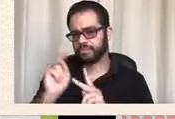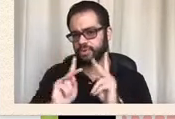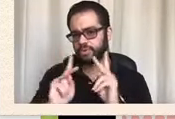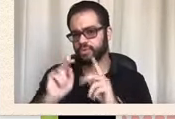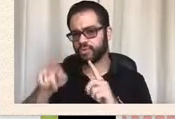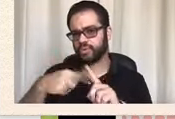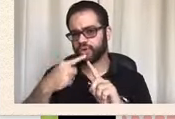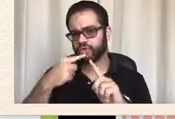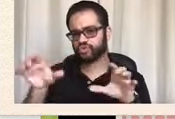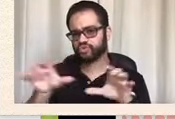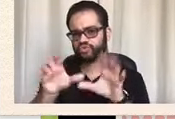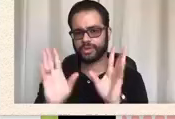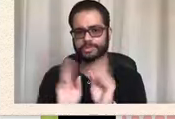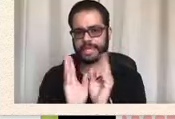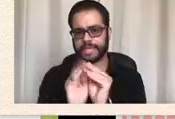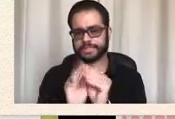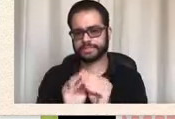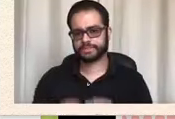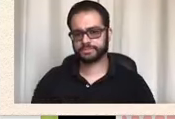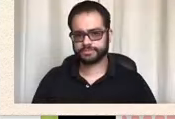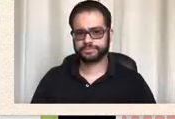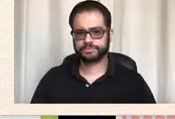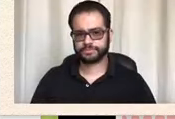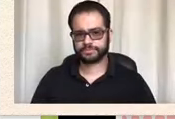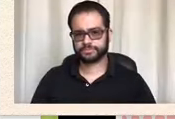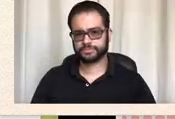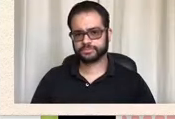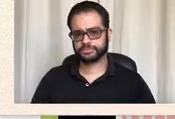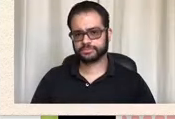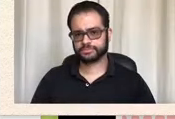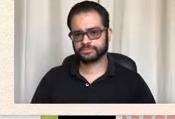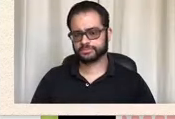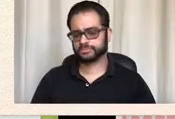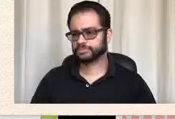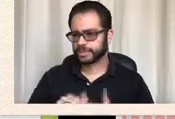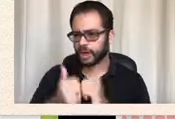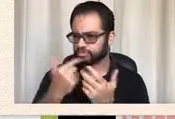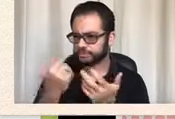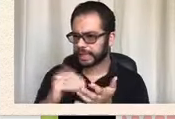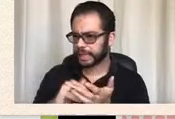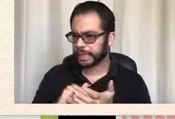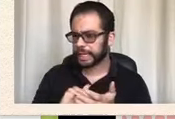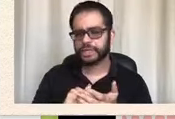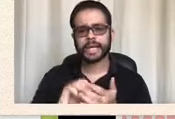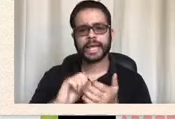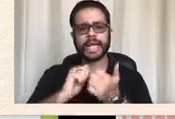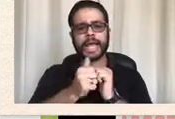How do you what? Design what is going to be your topic